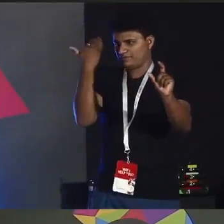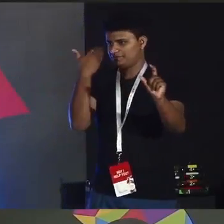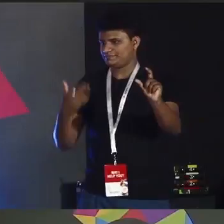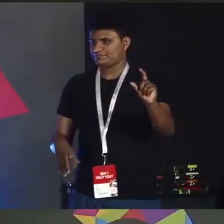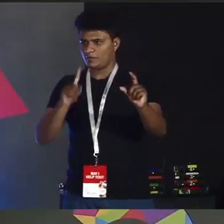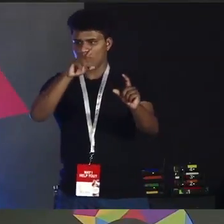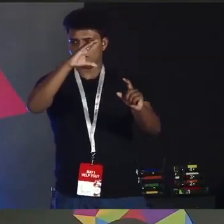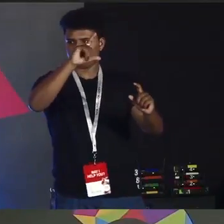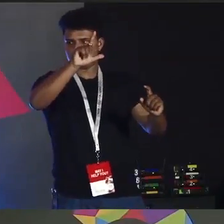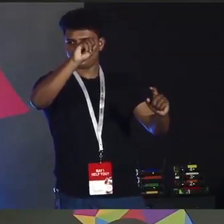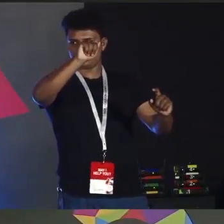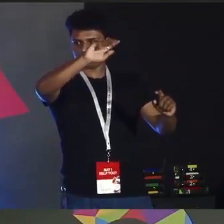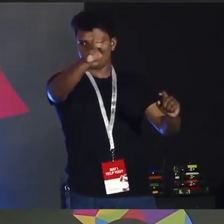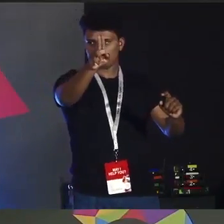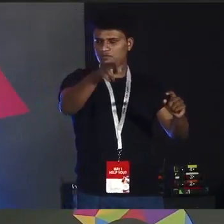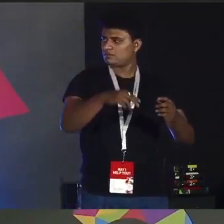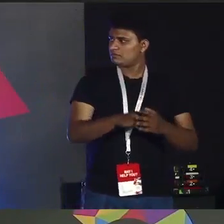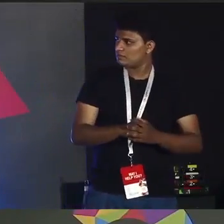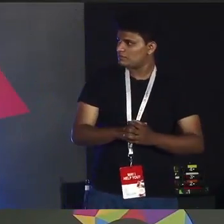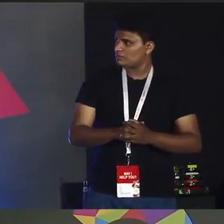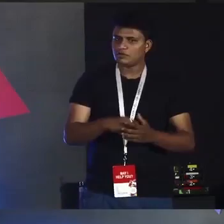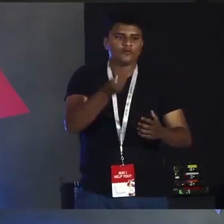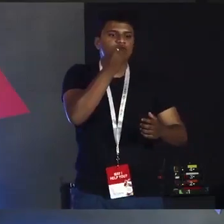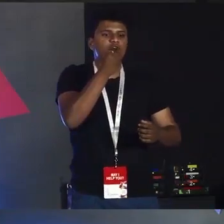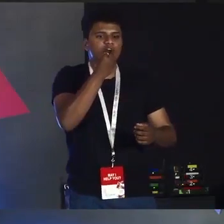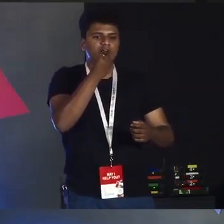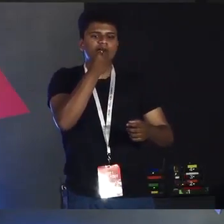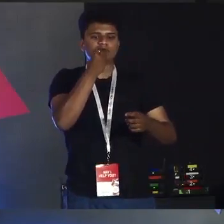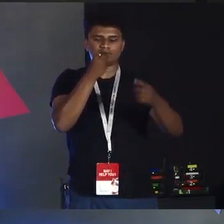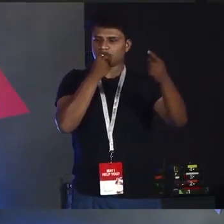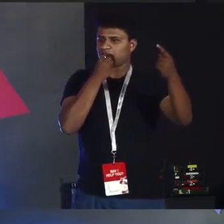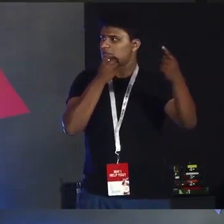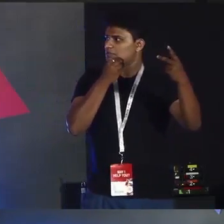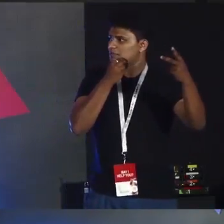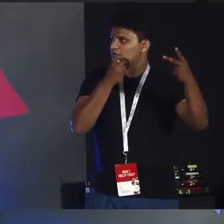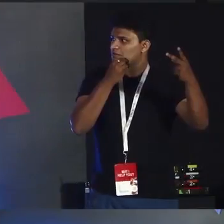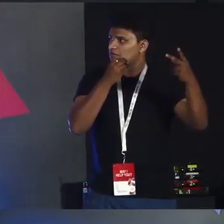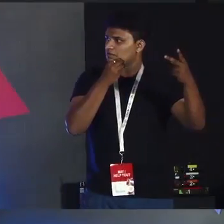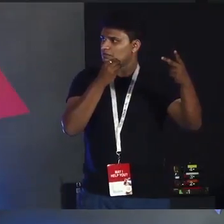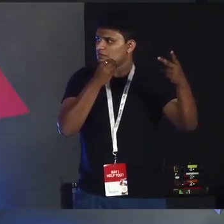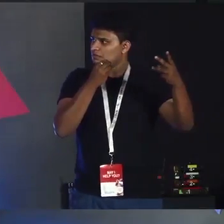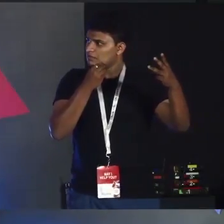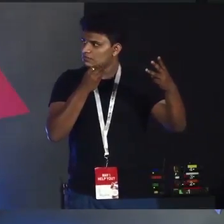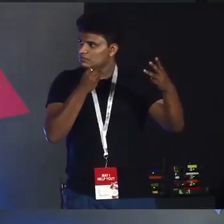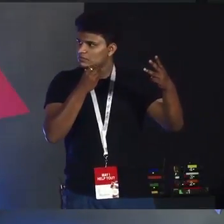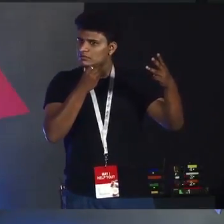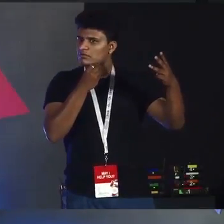Cloth, what else? I relate hunger to this kid, suppose. Cold, pity,